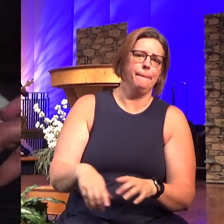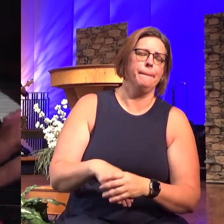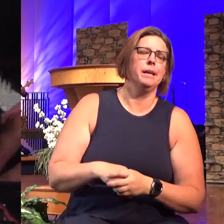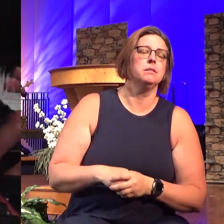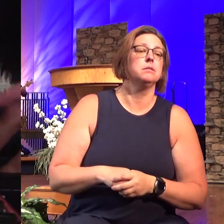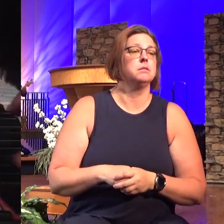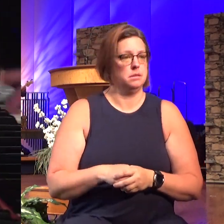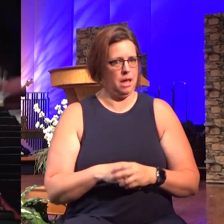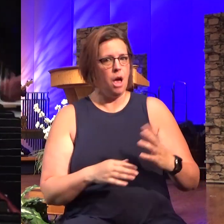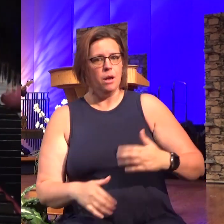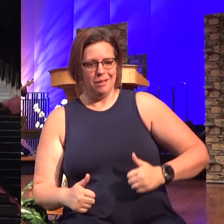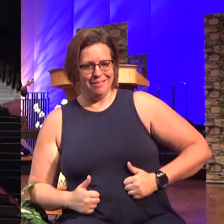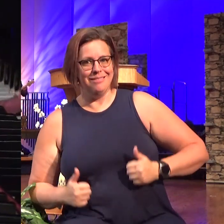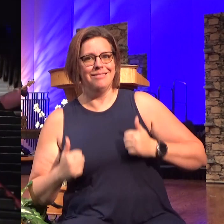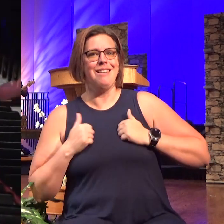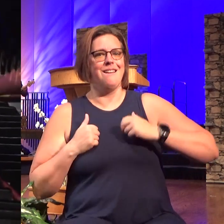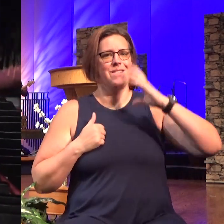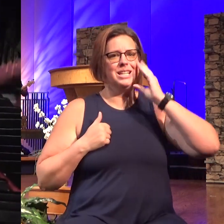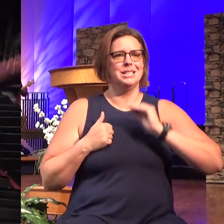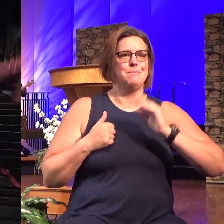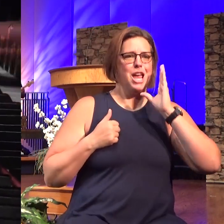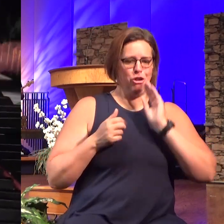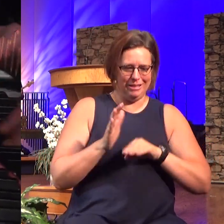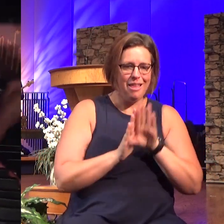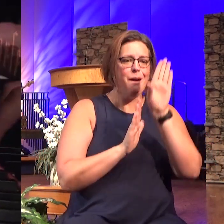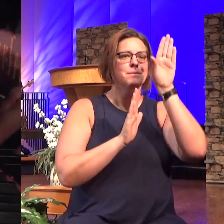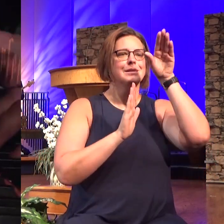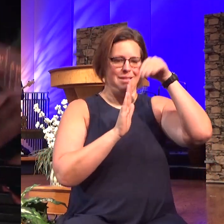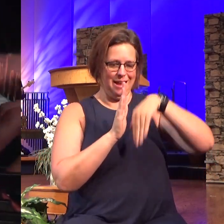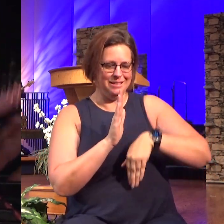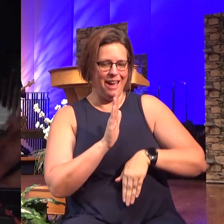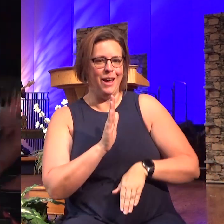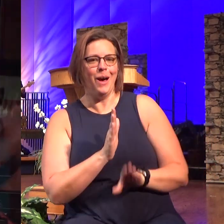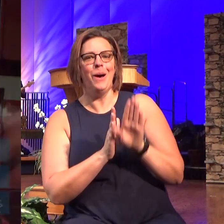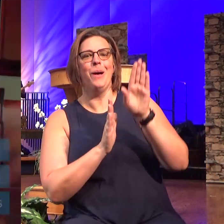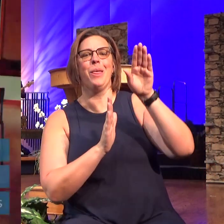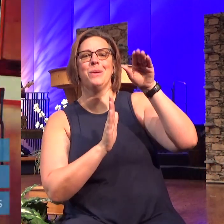the ups and downs, the highs and lows,